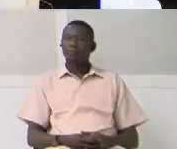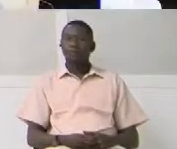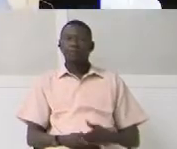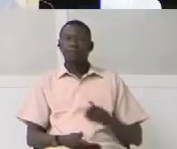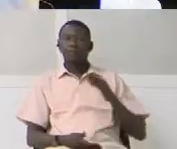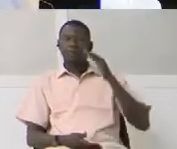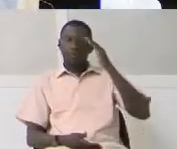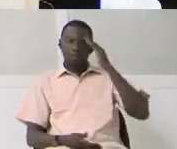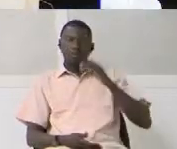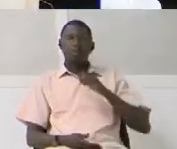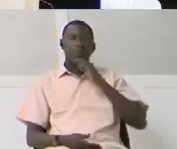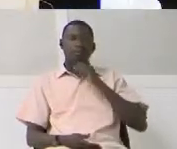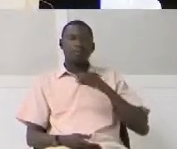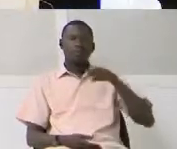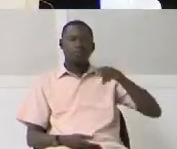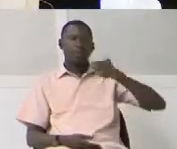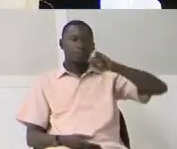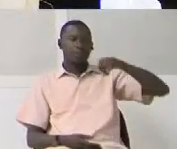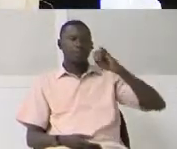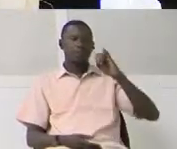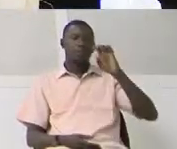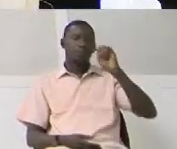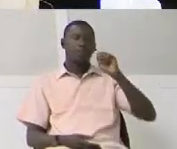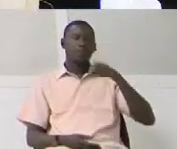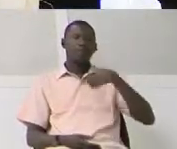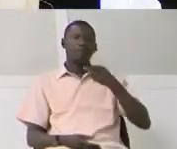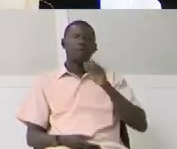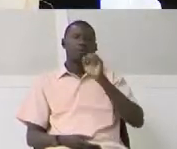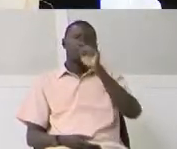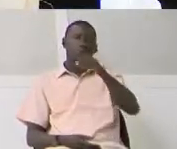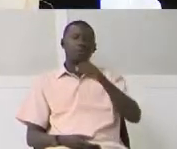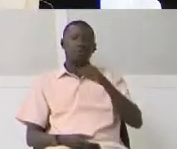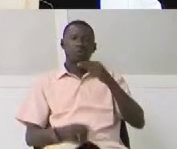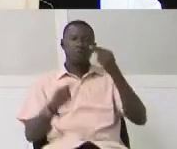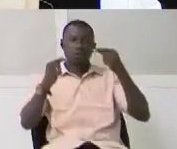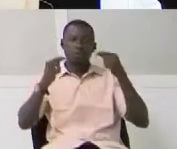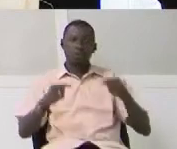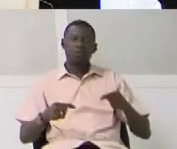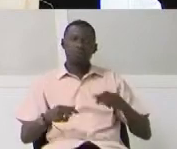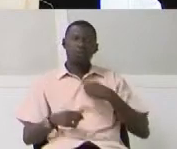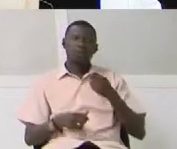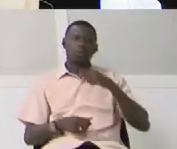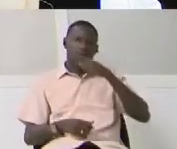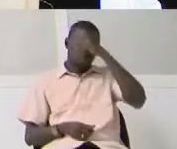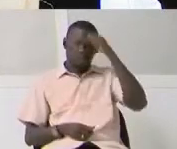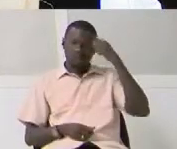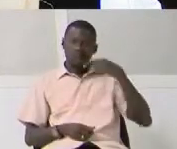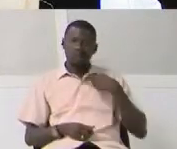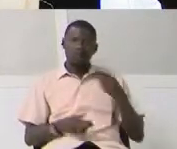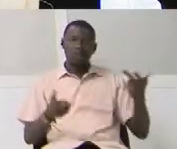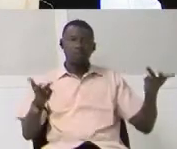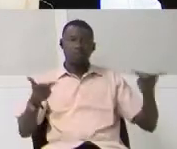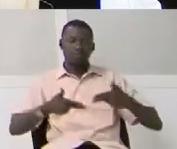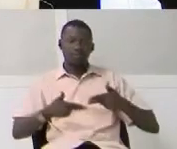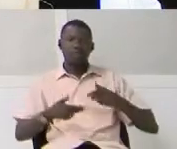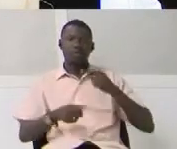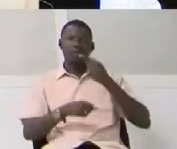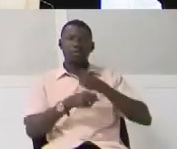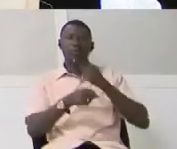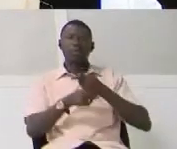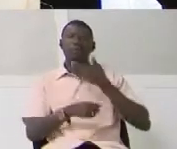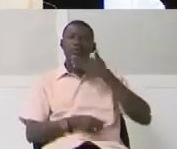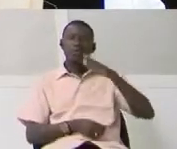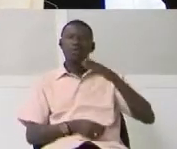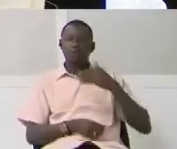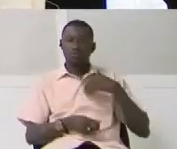Thank you, Mr. Njai, for your testimony and for the services that you're inviting Gambian youth